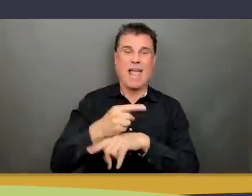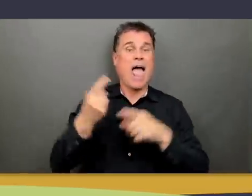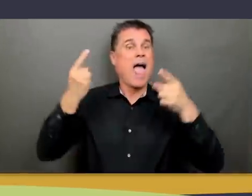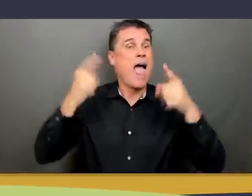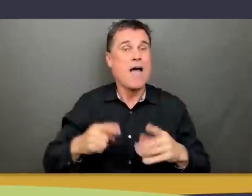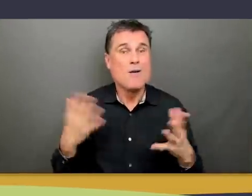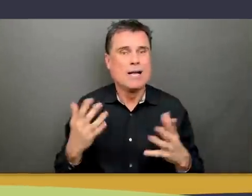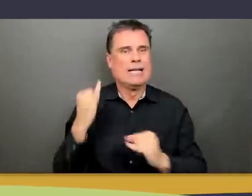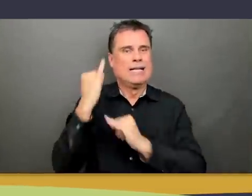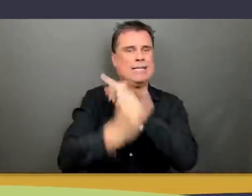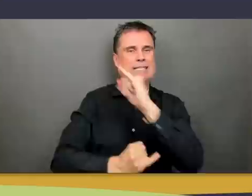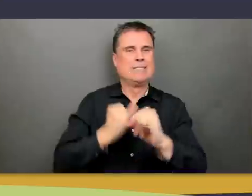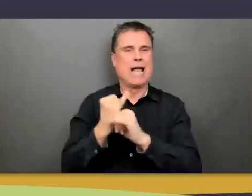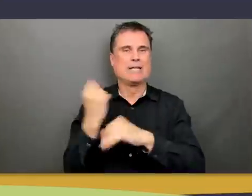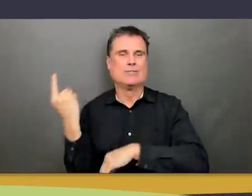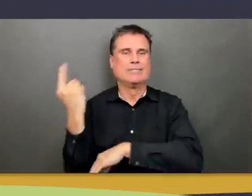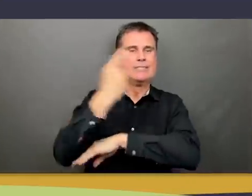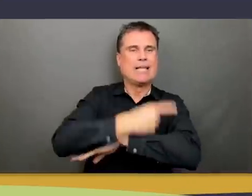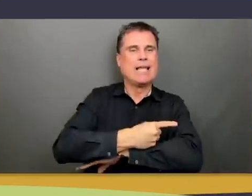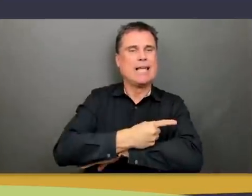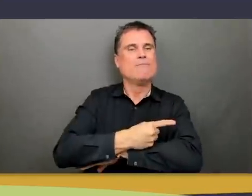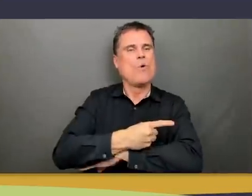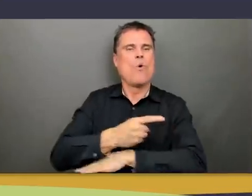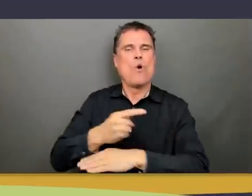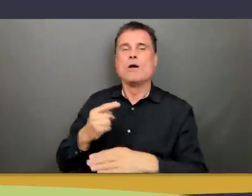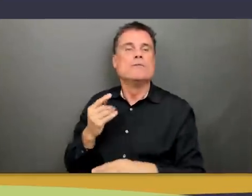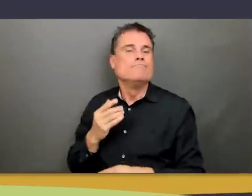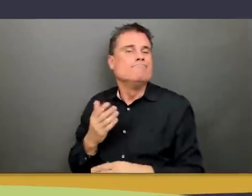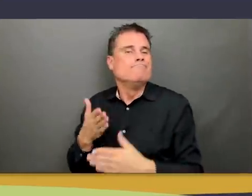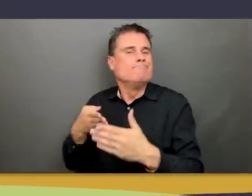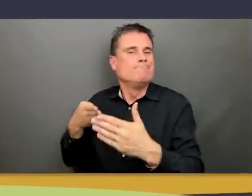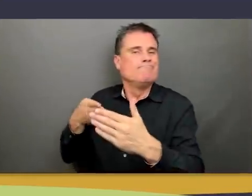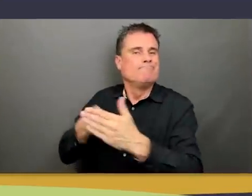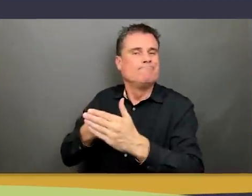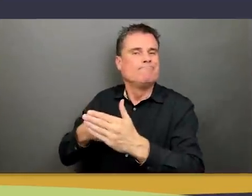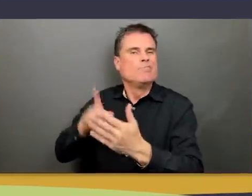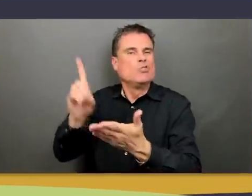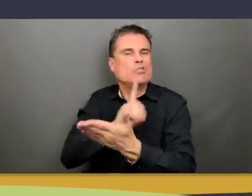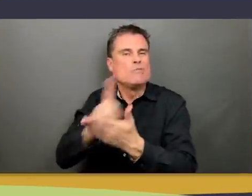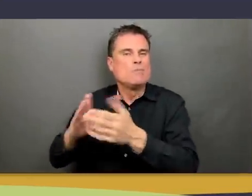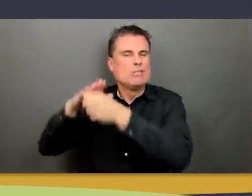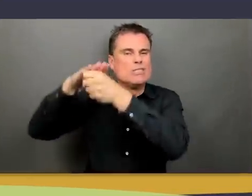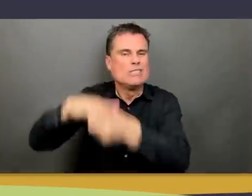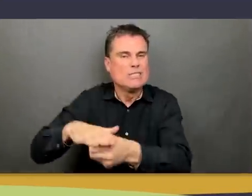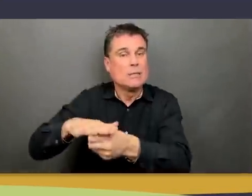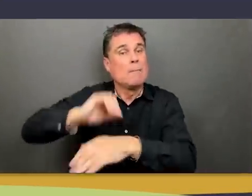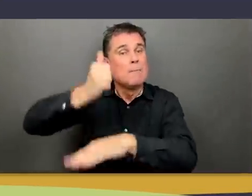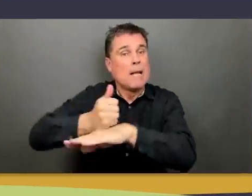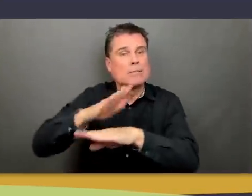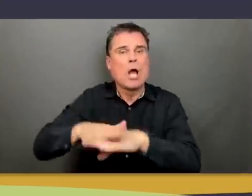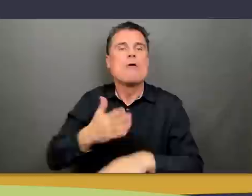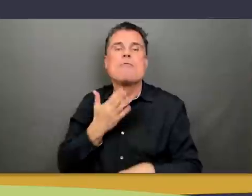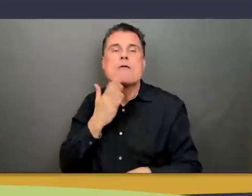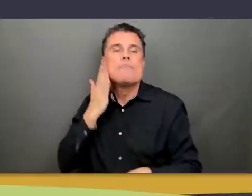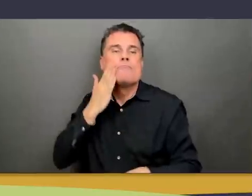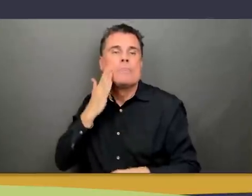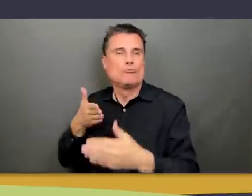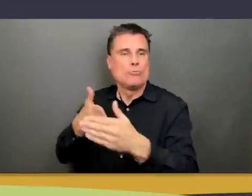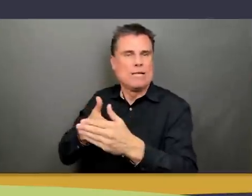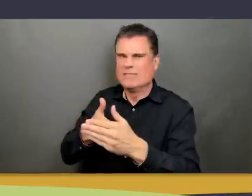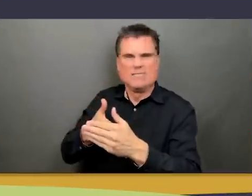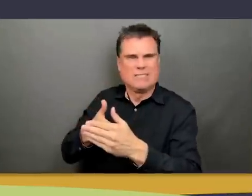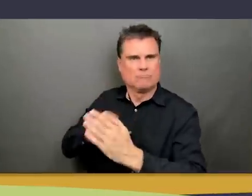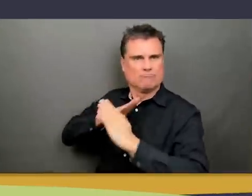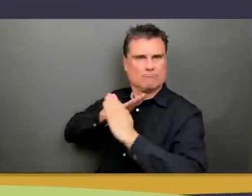Discrimination, because there's no place for hate in BC. Everyone in this province deserves to